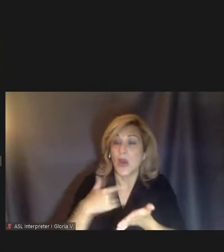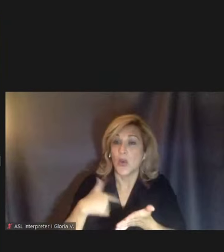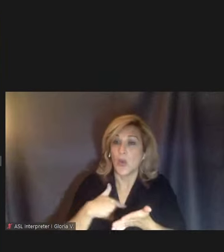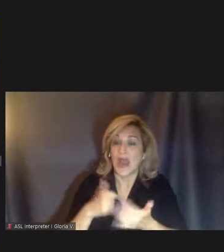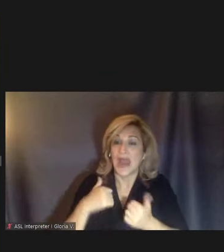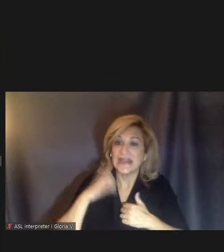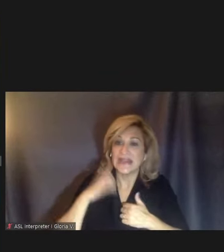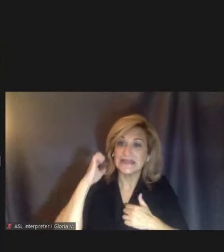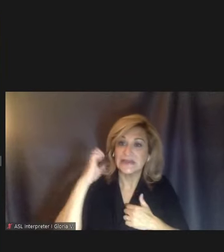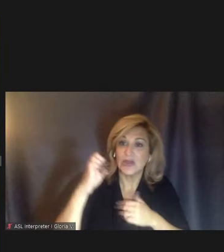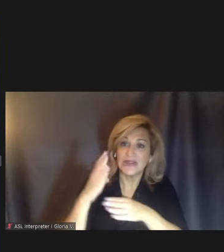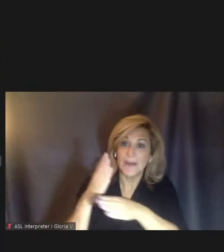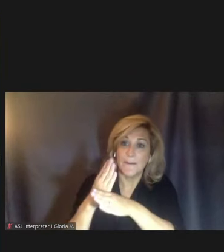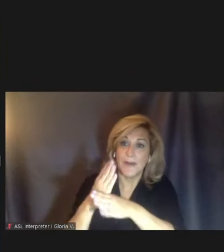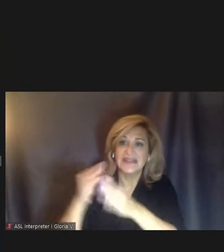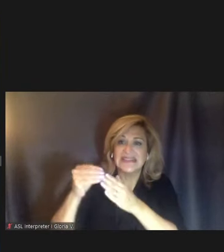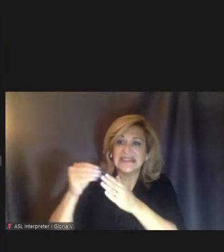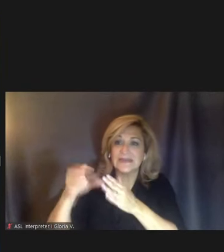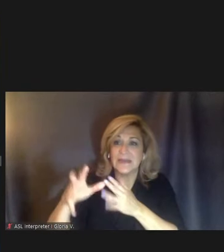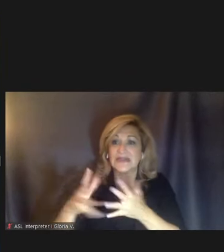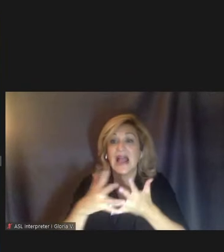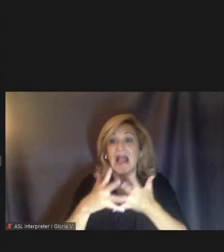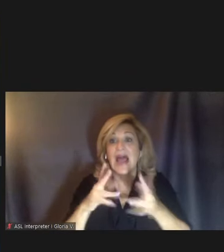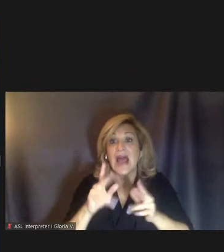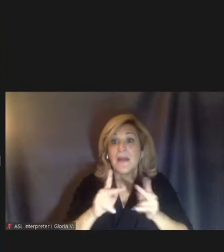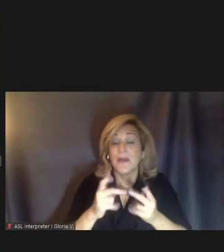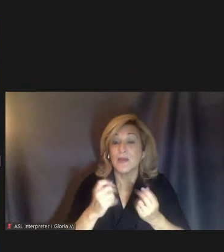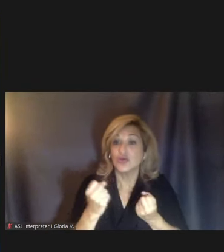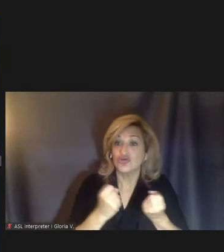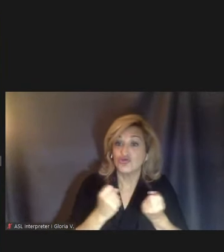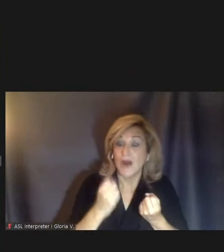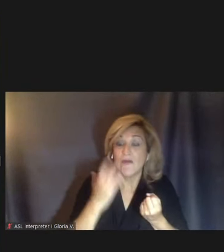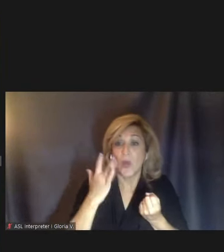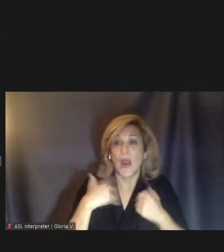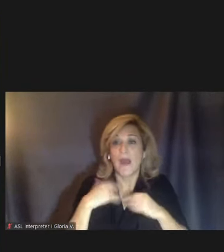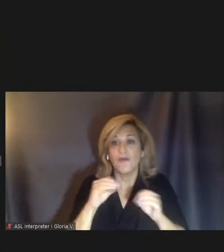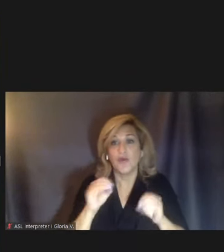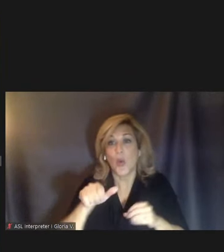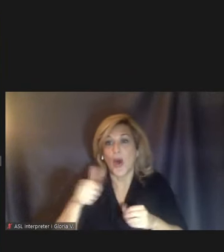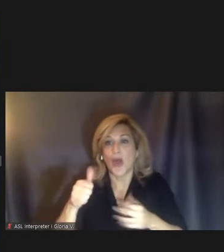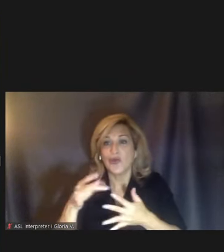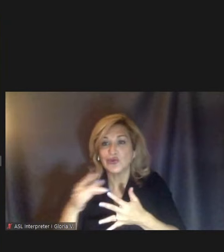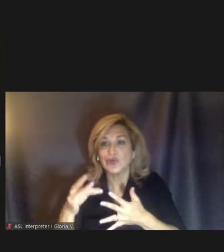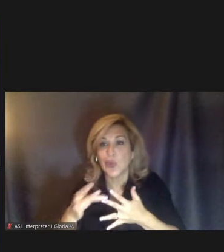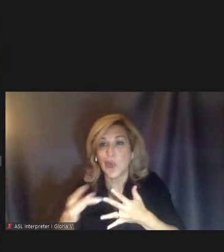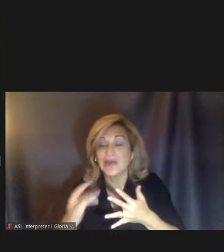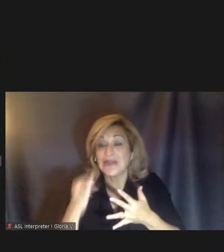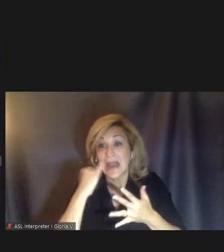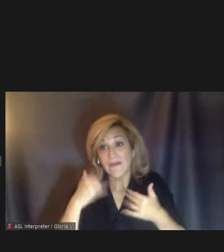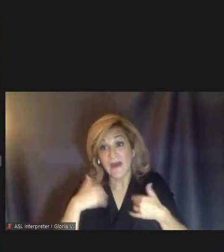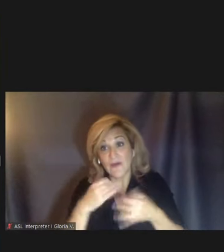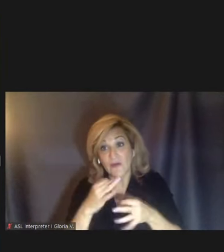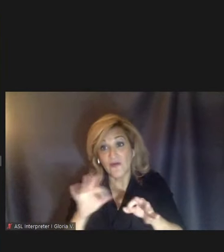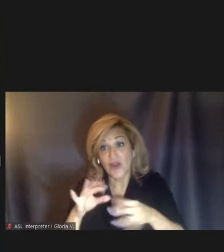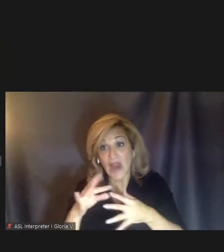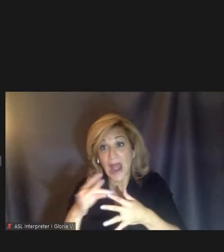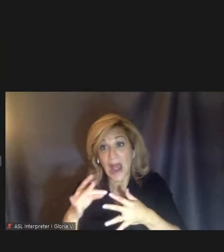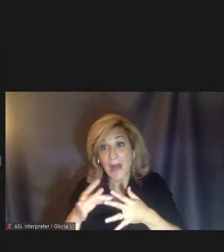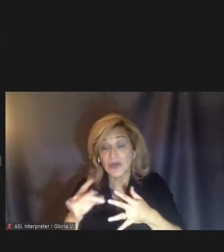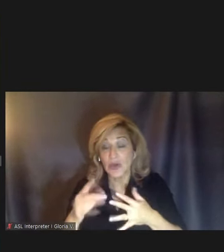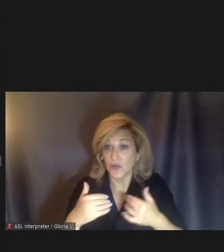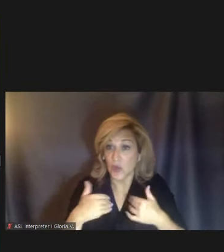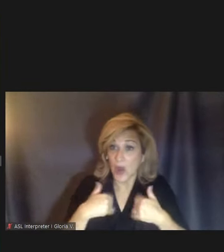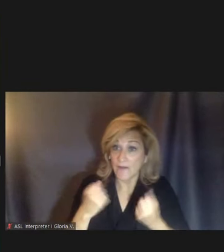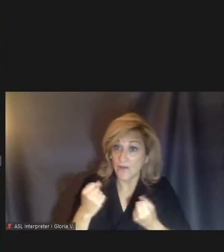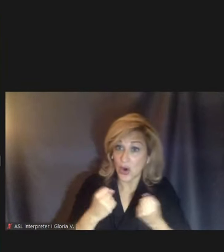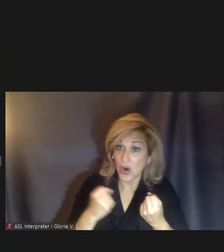which are very expensive. A lot of people do drive because they have no other choice. The ferry is a free option, but if you're a commercial vehicle, you can't take